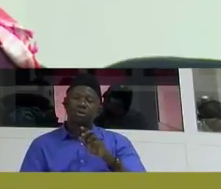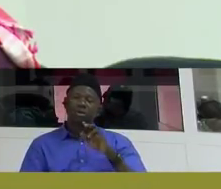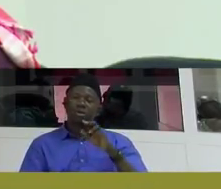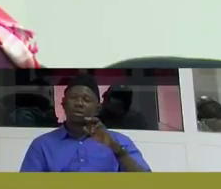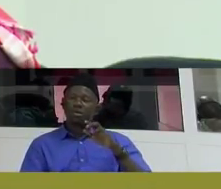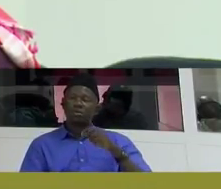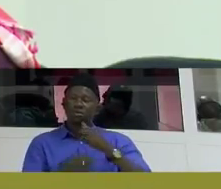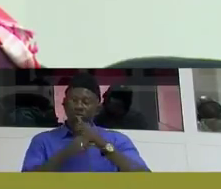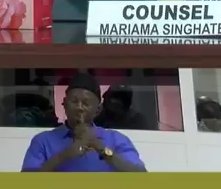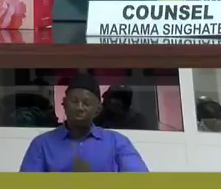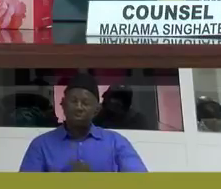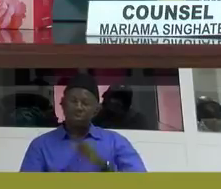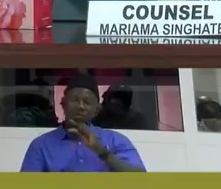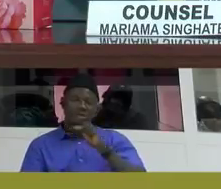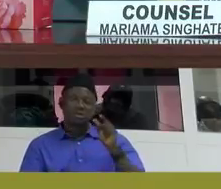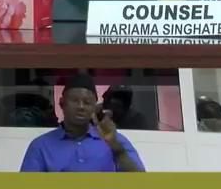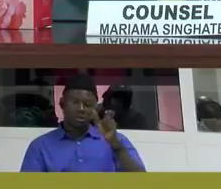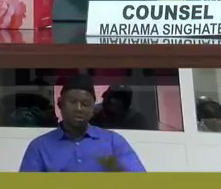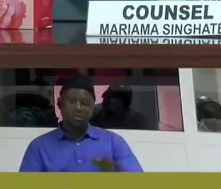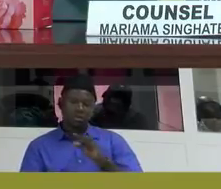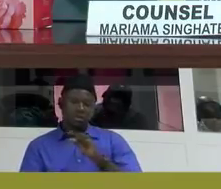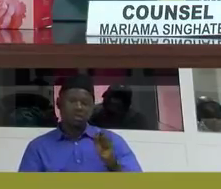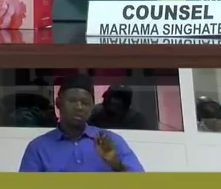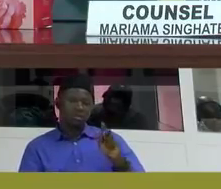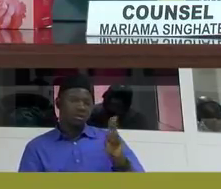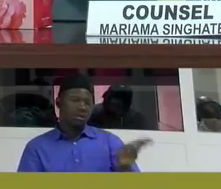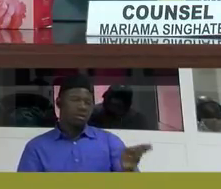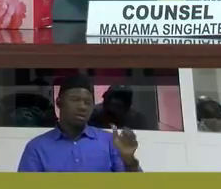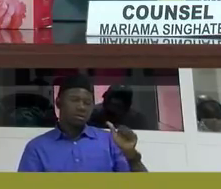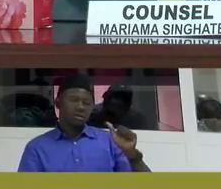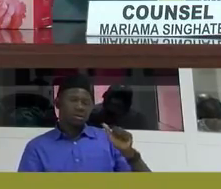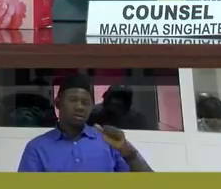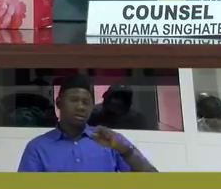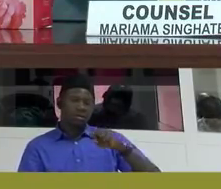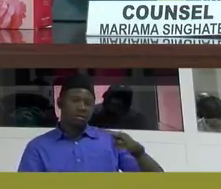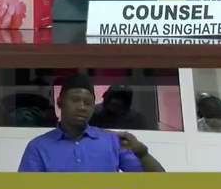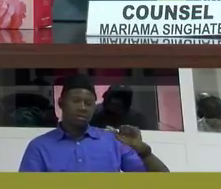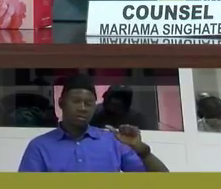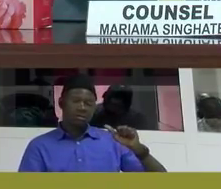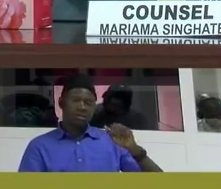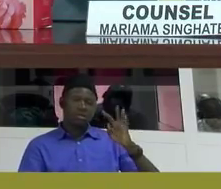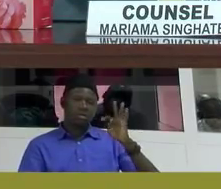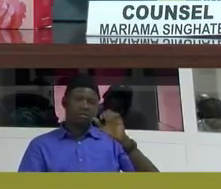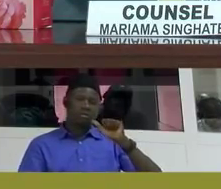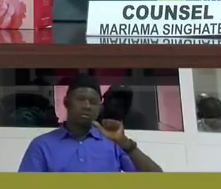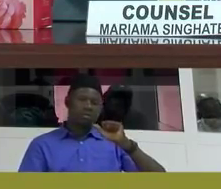Hannafal Hein, that's the Bishop of the Methodist Church,